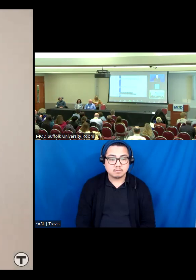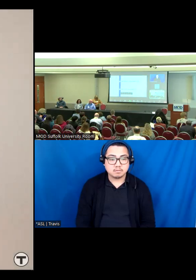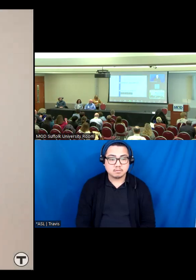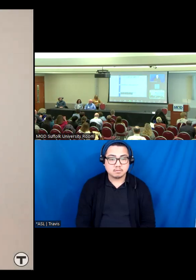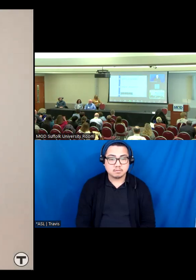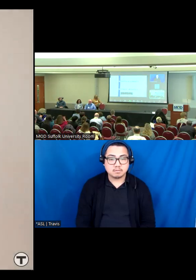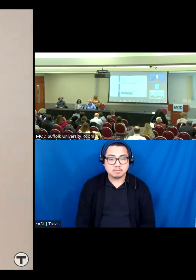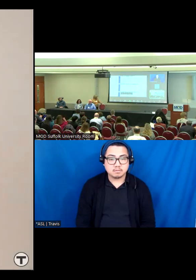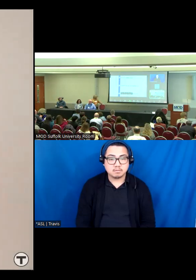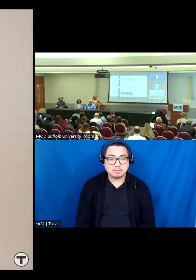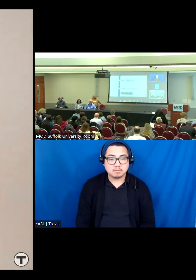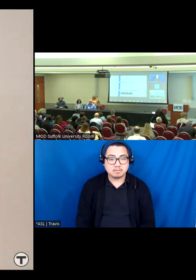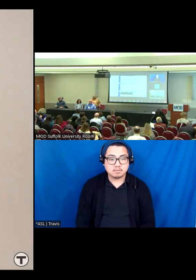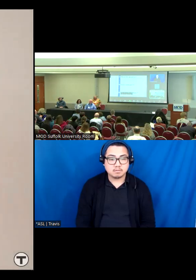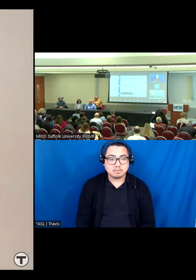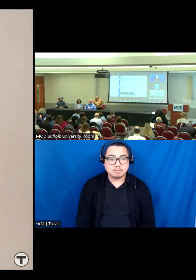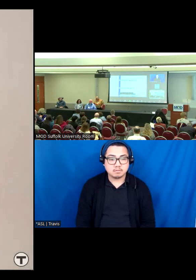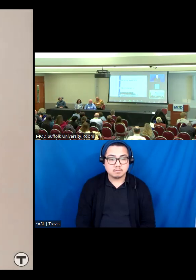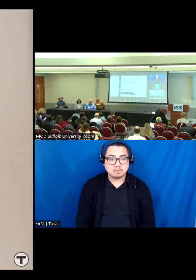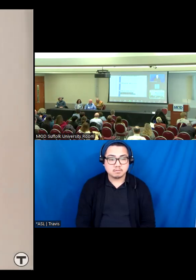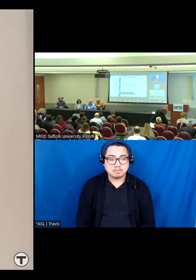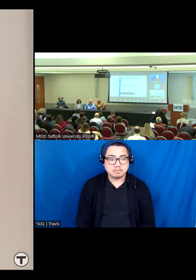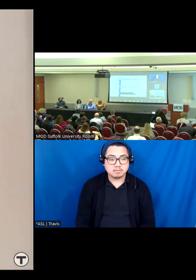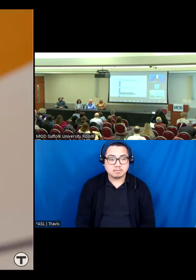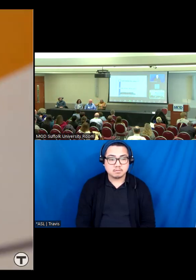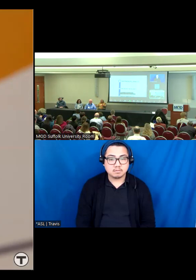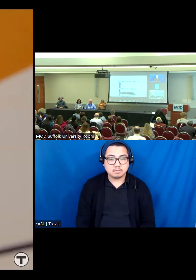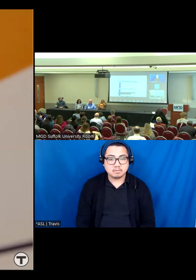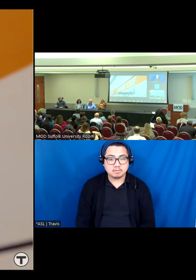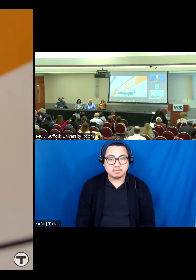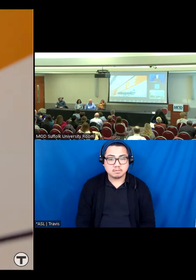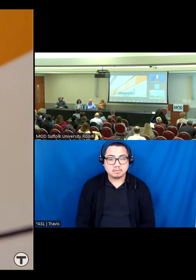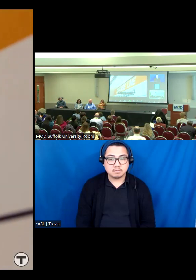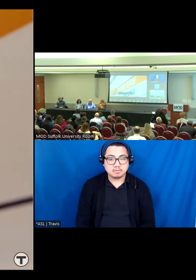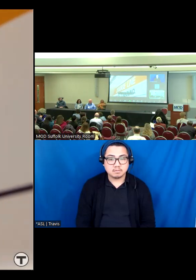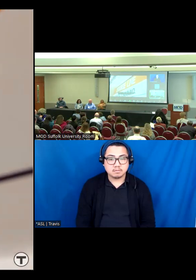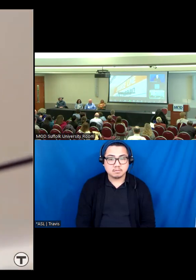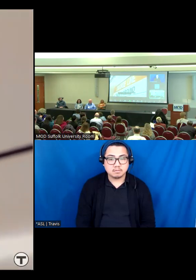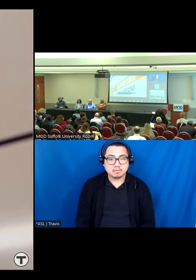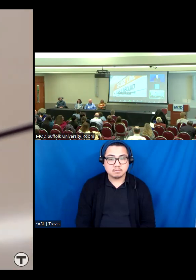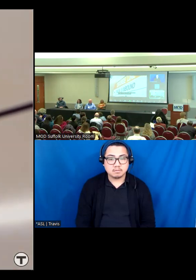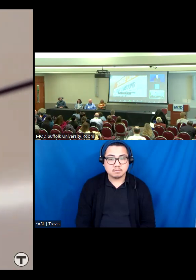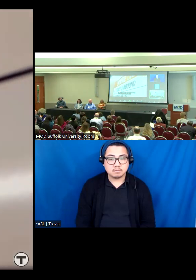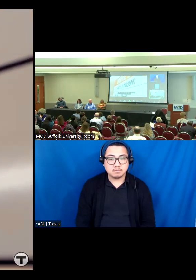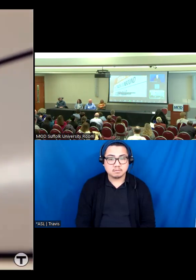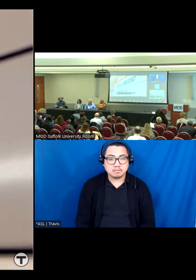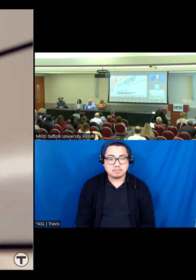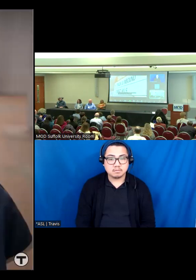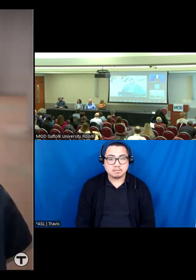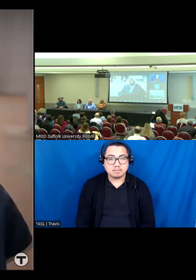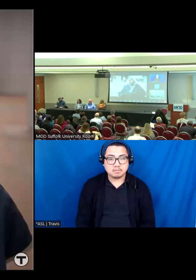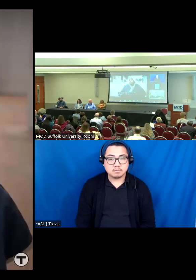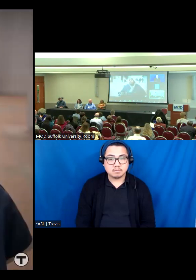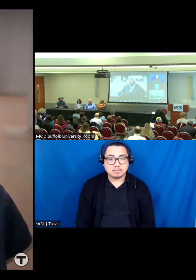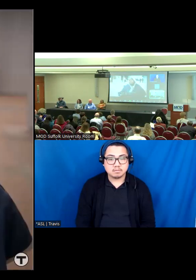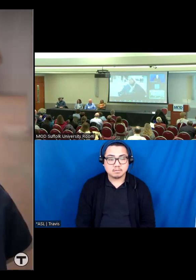tie me to the T for the rest of my life. There's always going to be room for improvement. And I expected and wanted to be a participant in